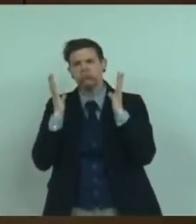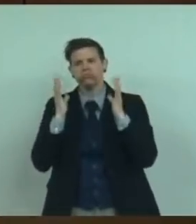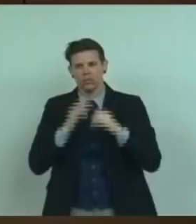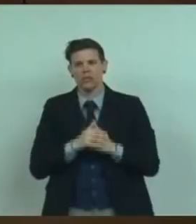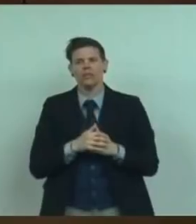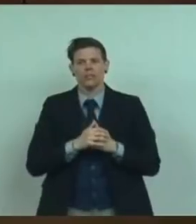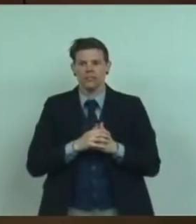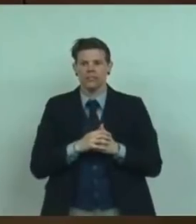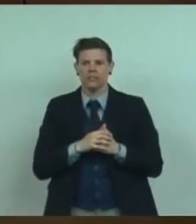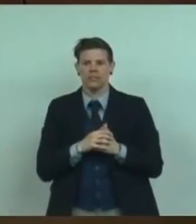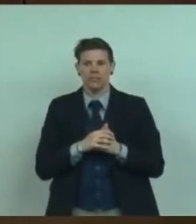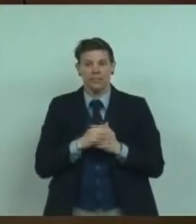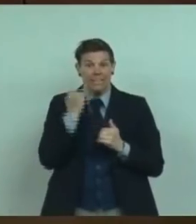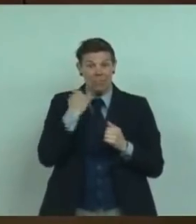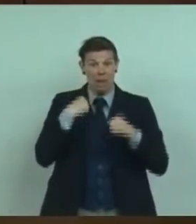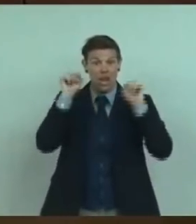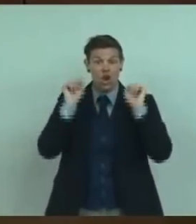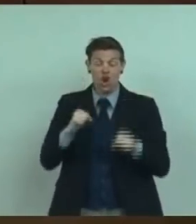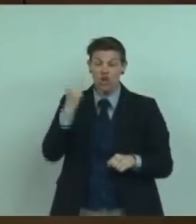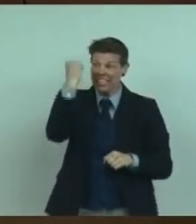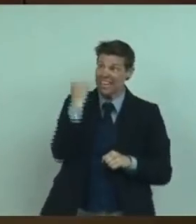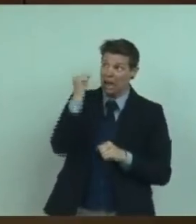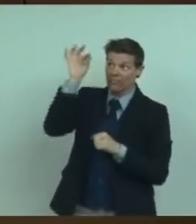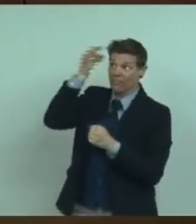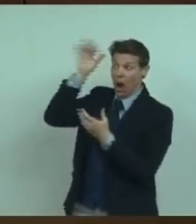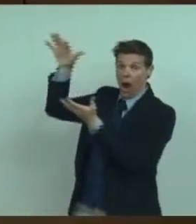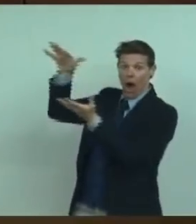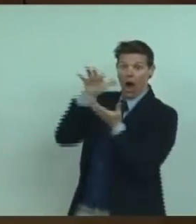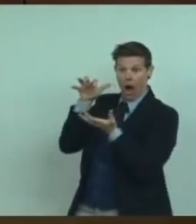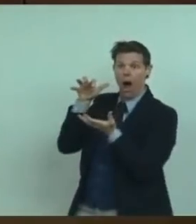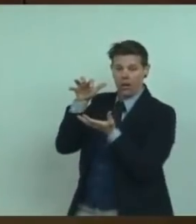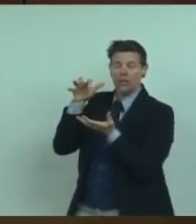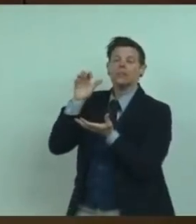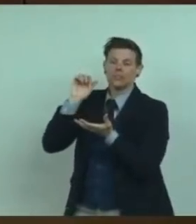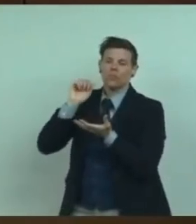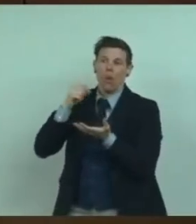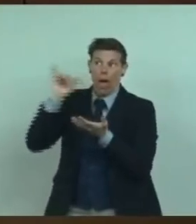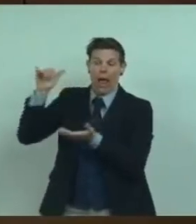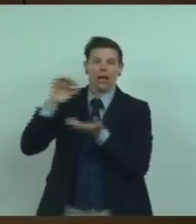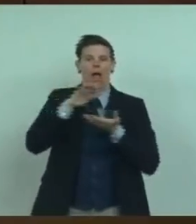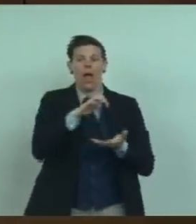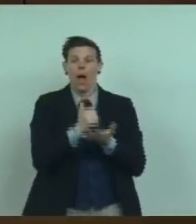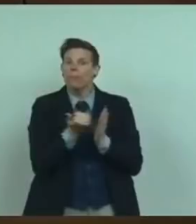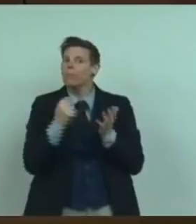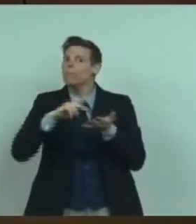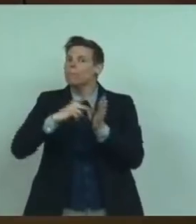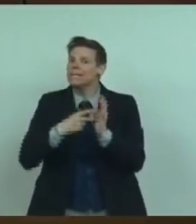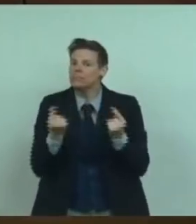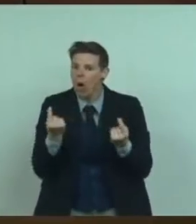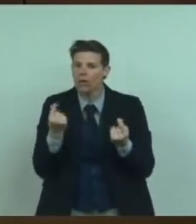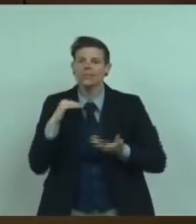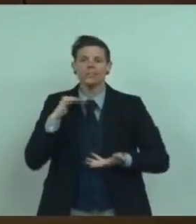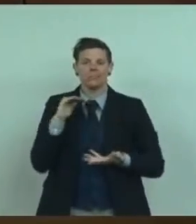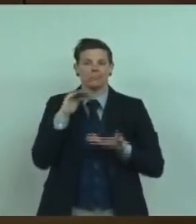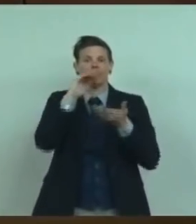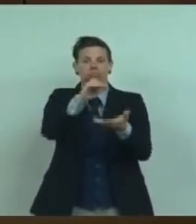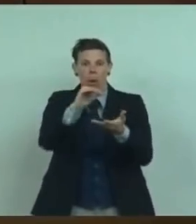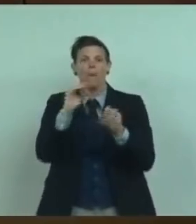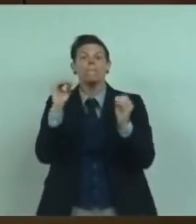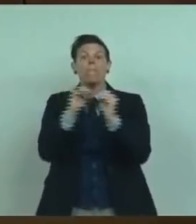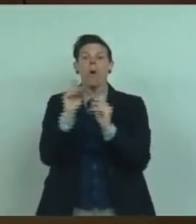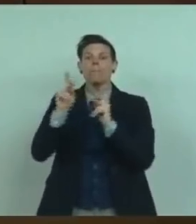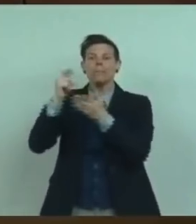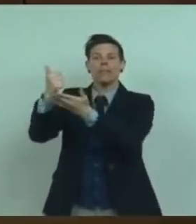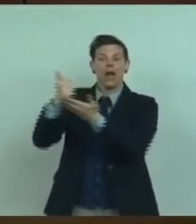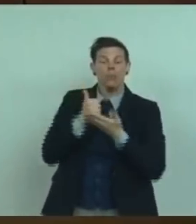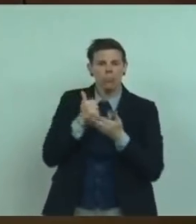should. What does that really mean? Well, it means that we have more folks who can help us do the emergency work that we need during this pandemic.